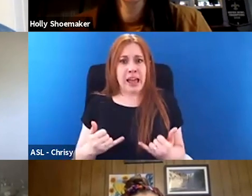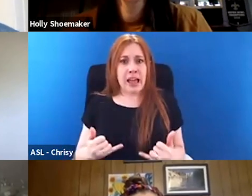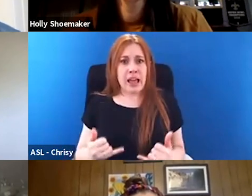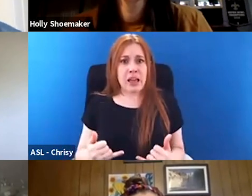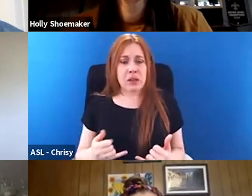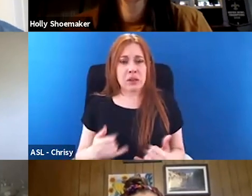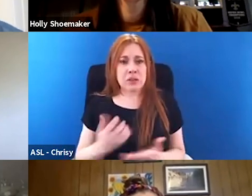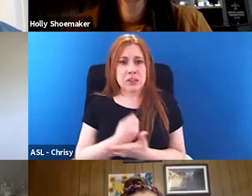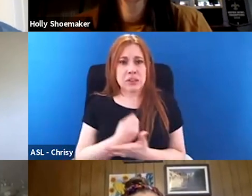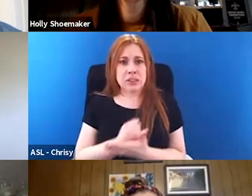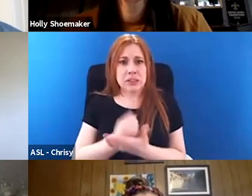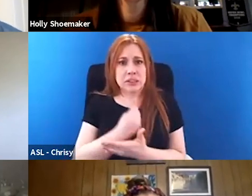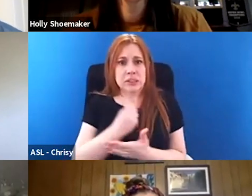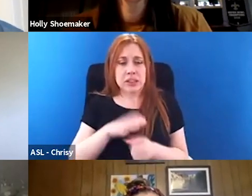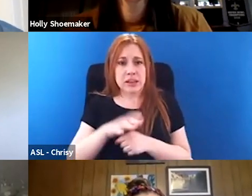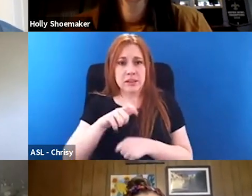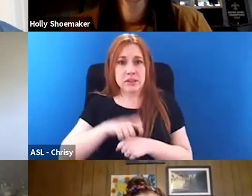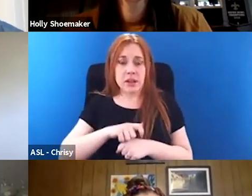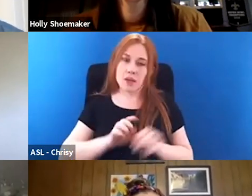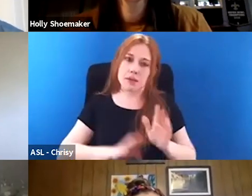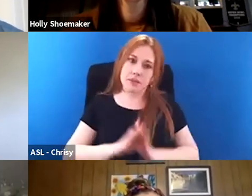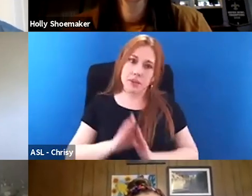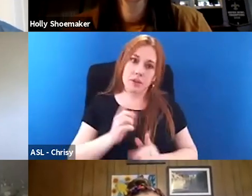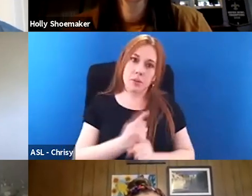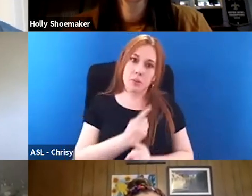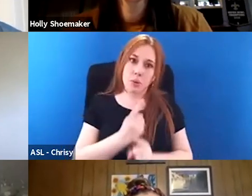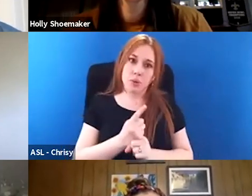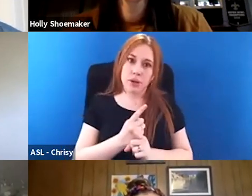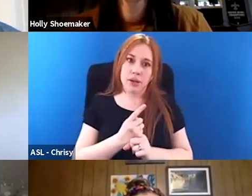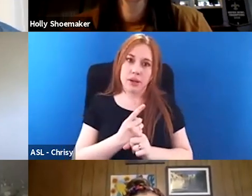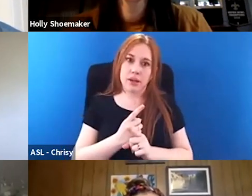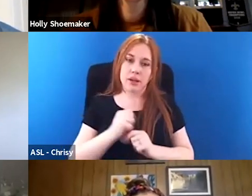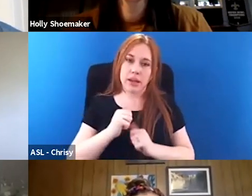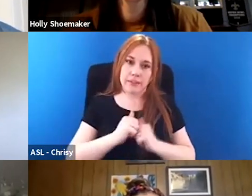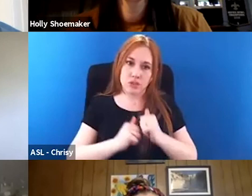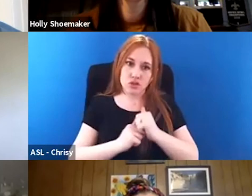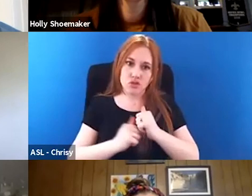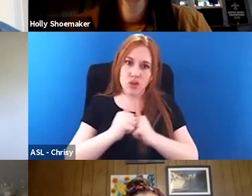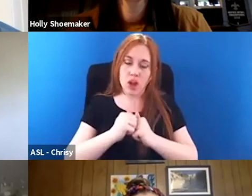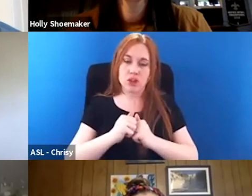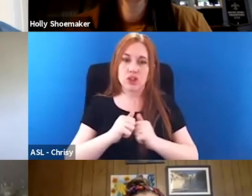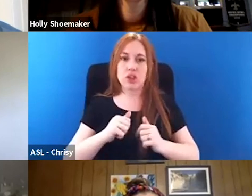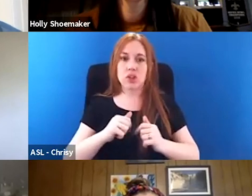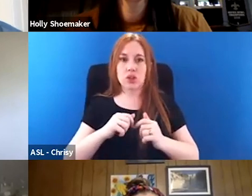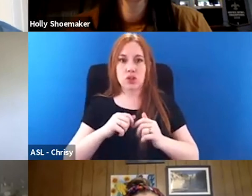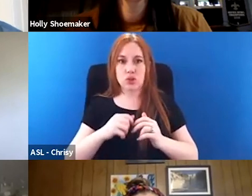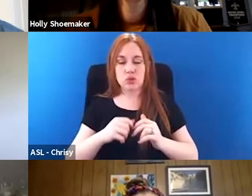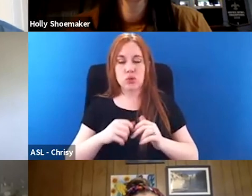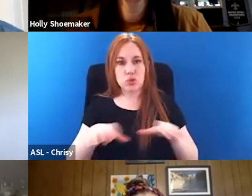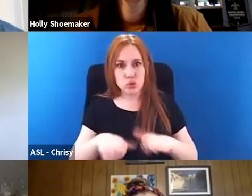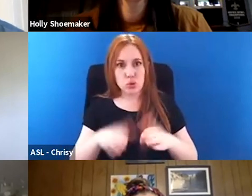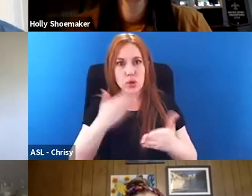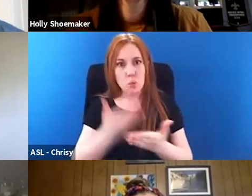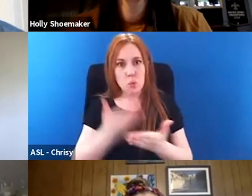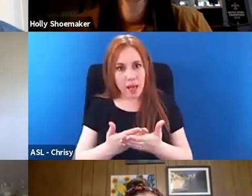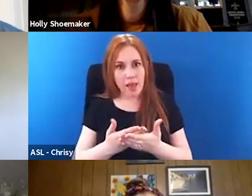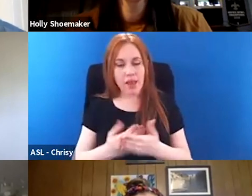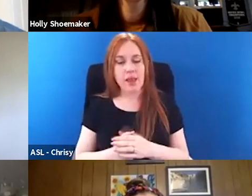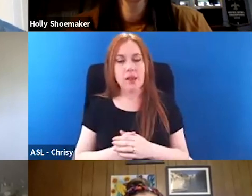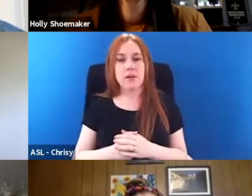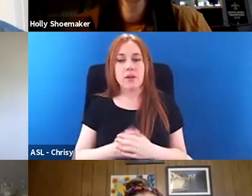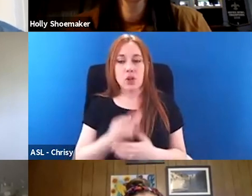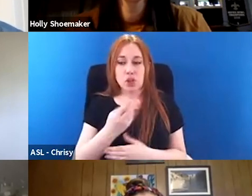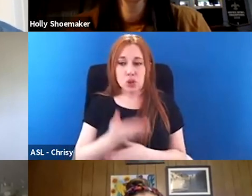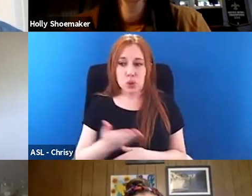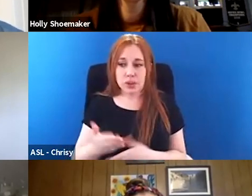taking enough time to build appropriate infrastructure to replicate this and do this well. There's two things